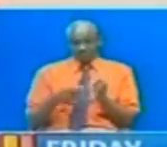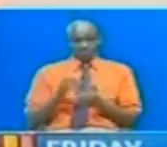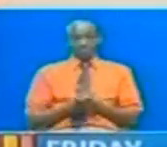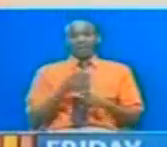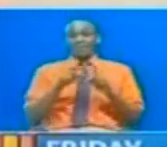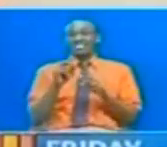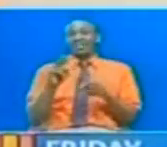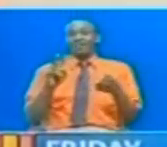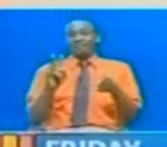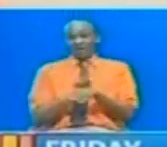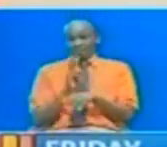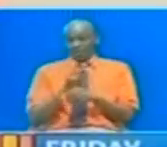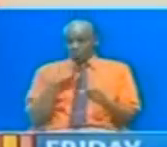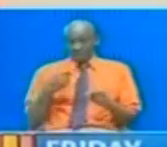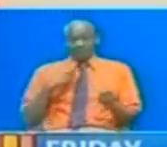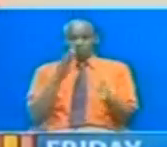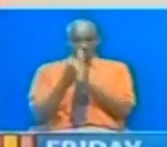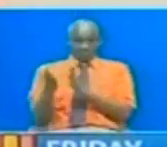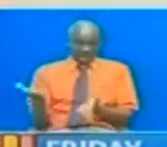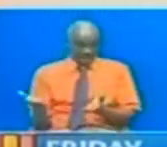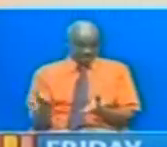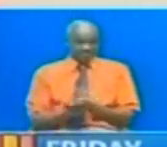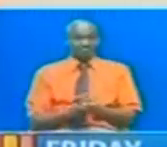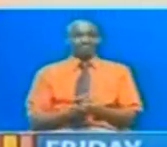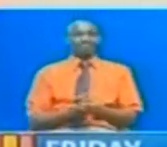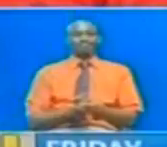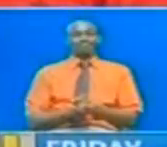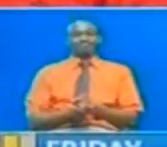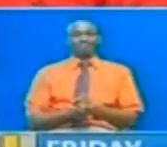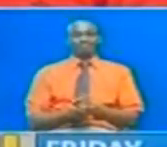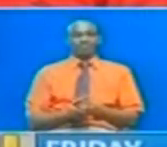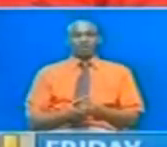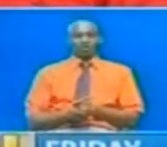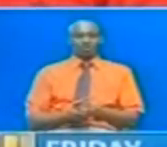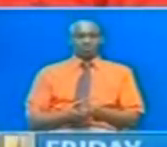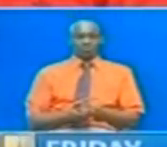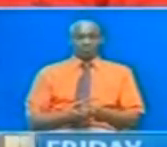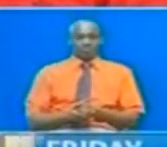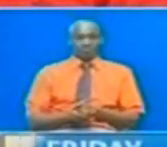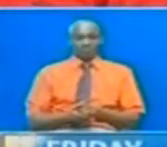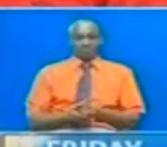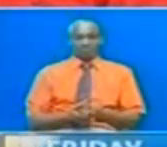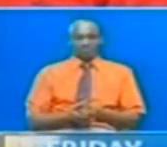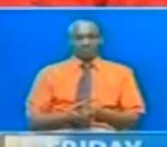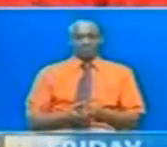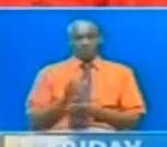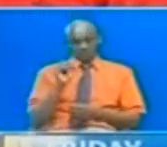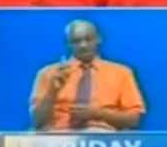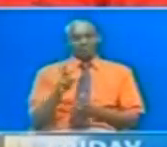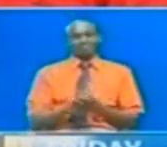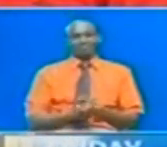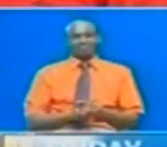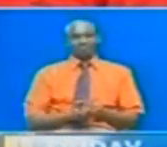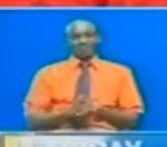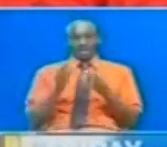the verb is prepare. To prepare. Uh-huh. All right, Willis. So it's prepare, but preparation. Yes. All right.